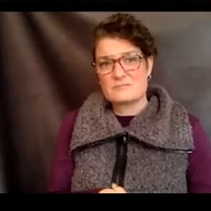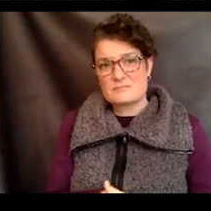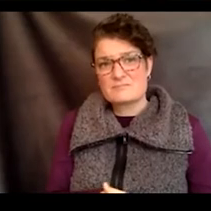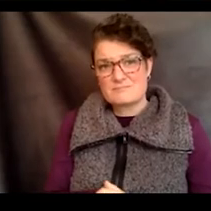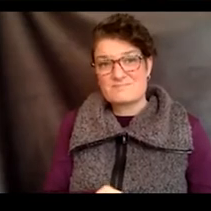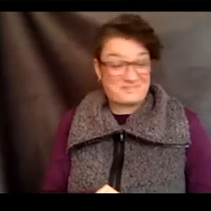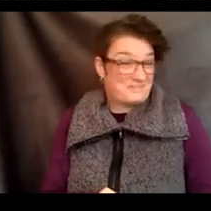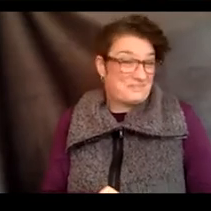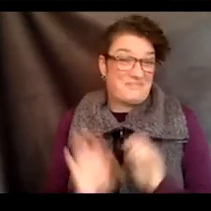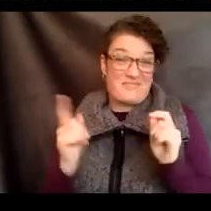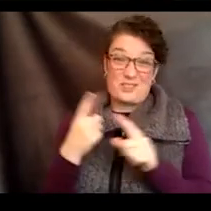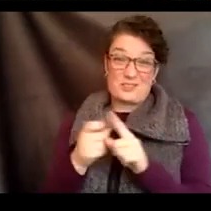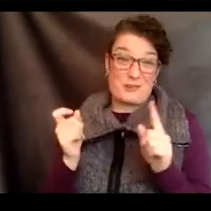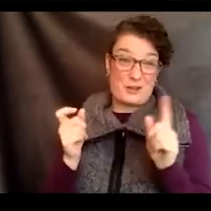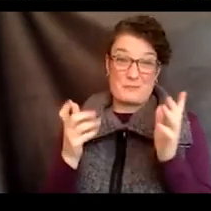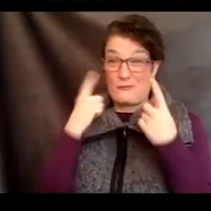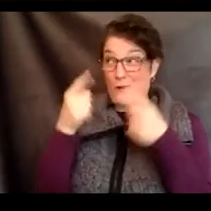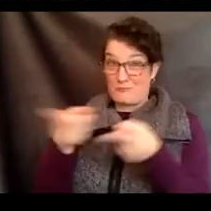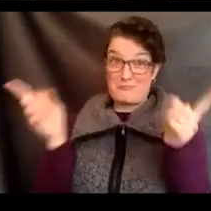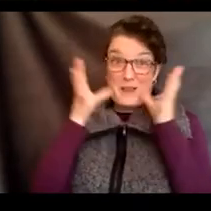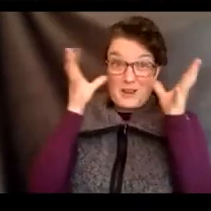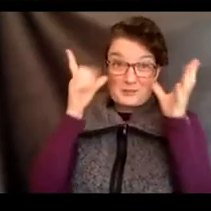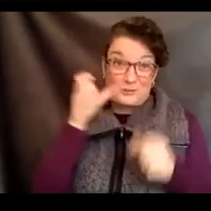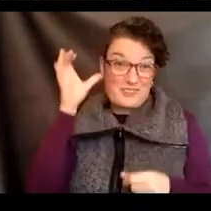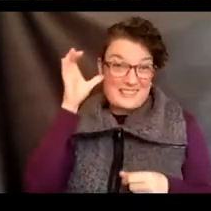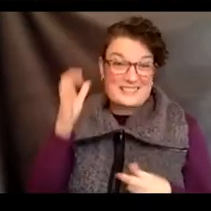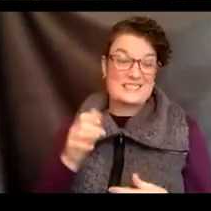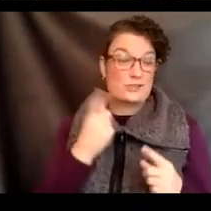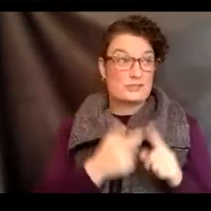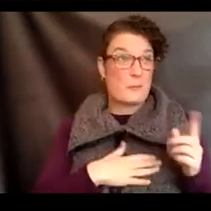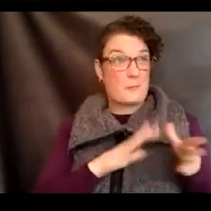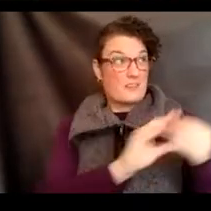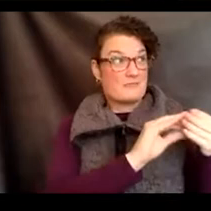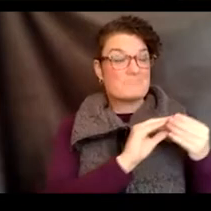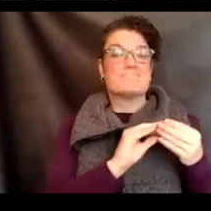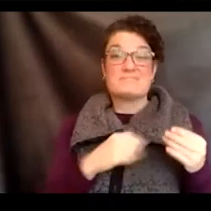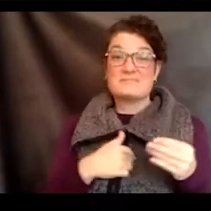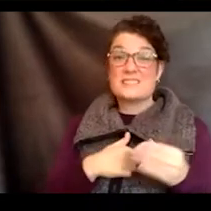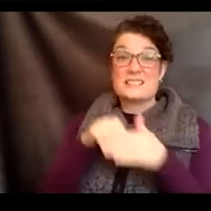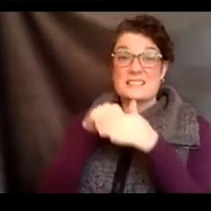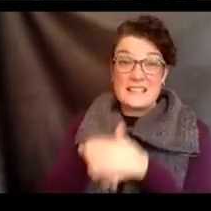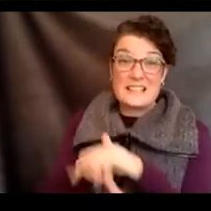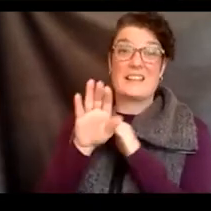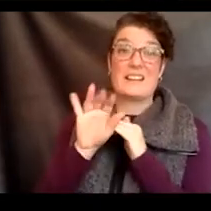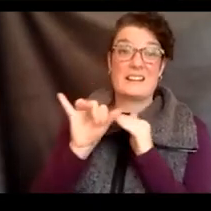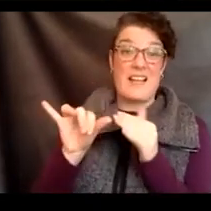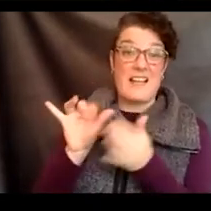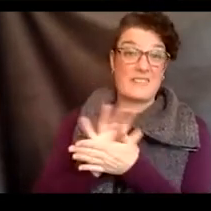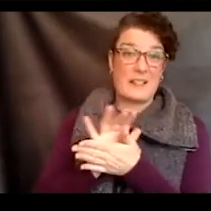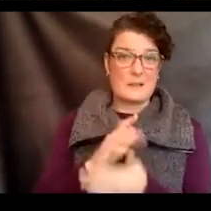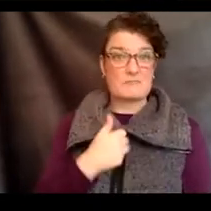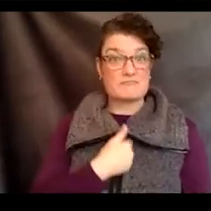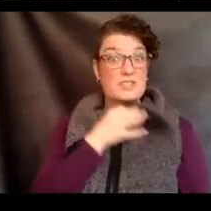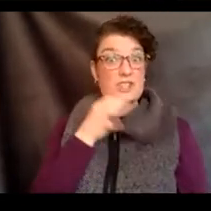You know, just anecdotally for all the parents that are out there listening to this, I went into it with a lot of curiosity,